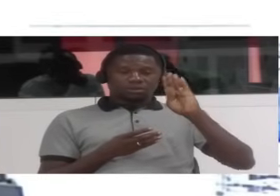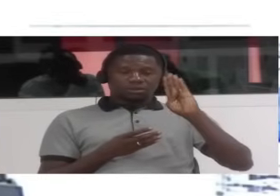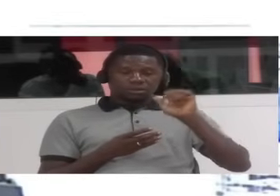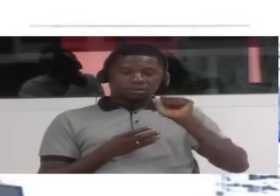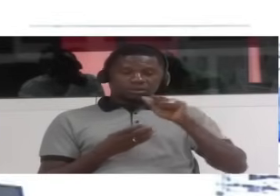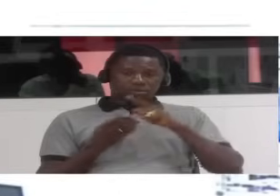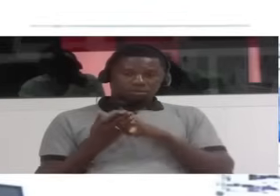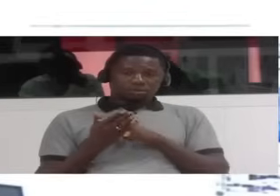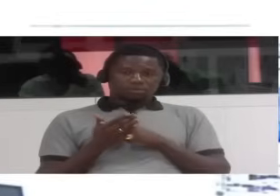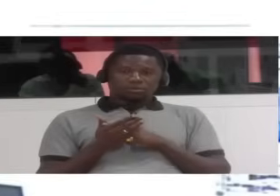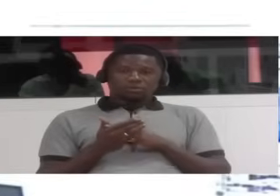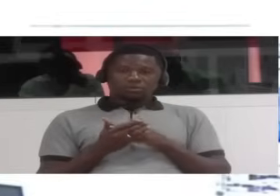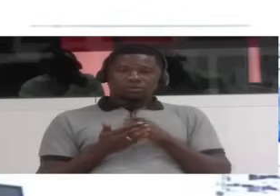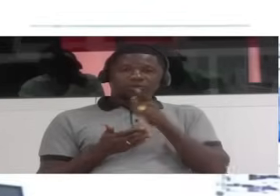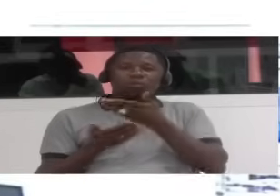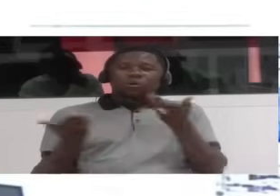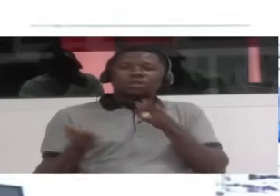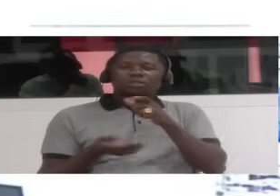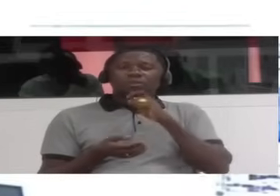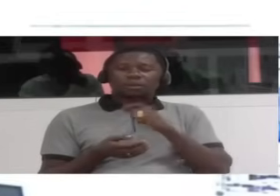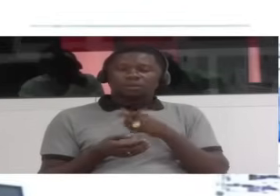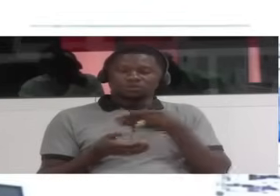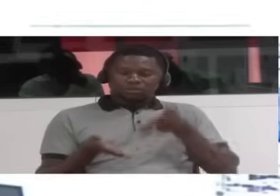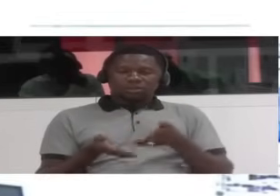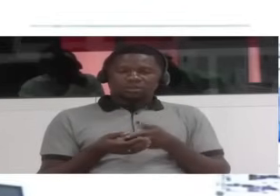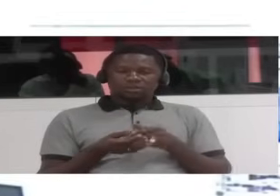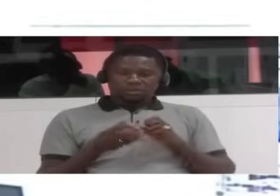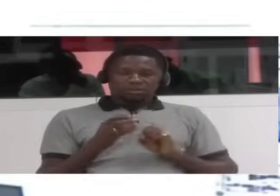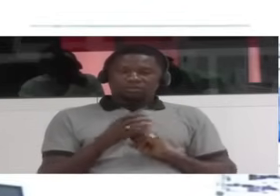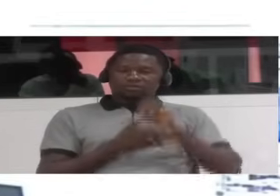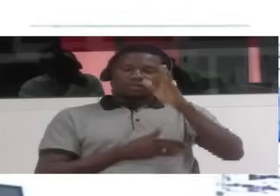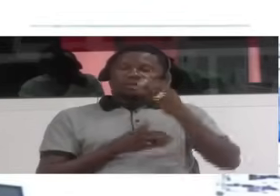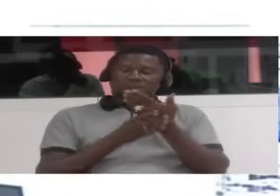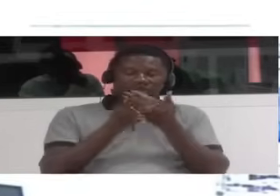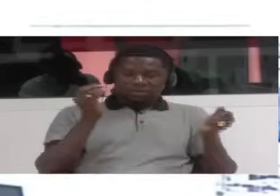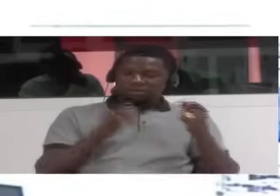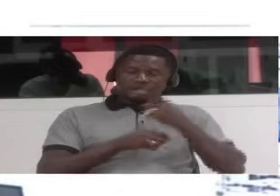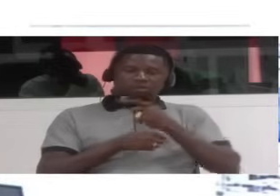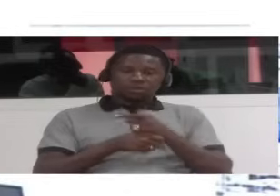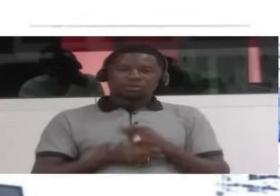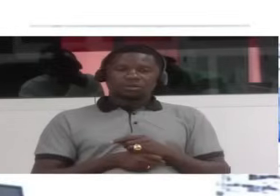Landing Tamba, where is he today? He fled. Who else?